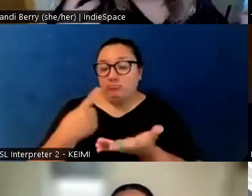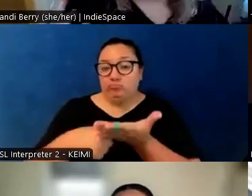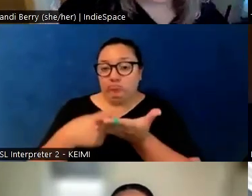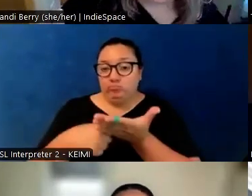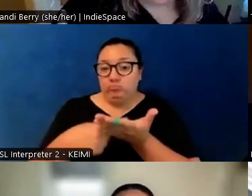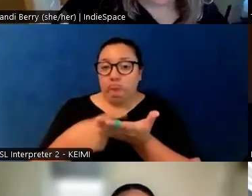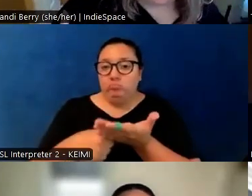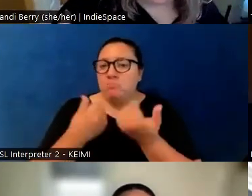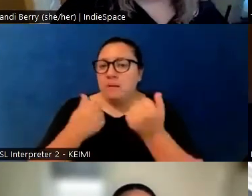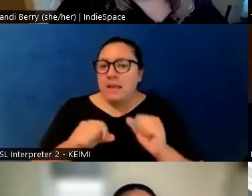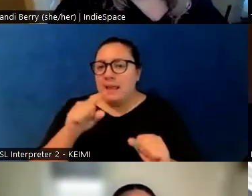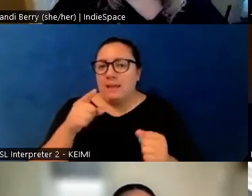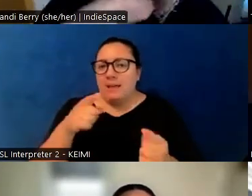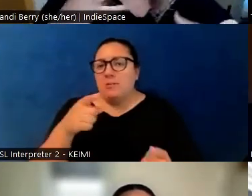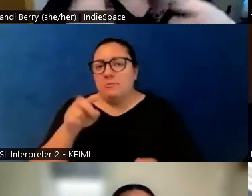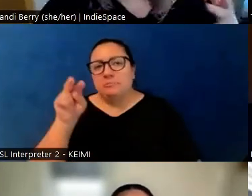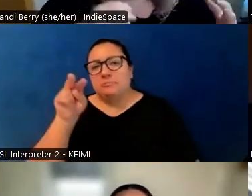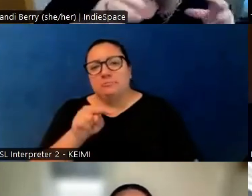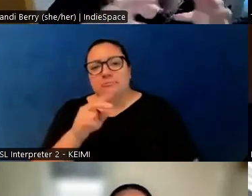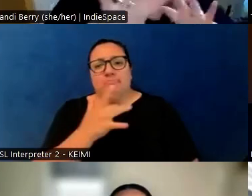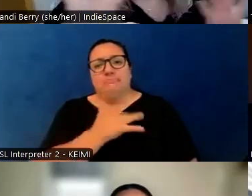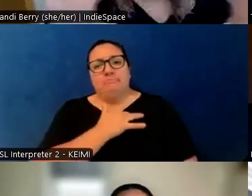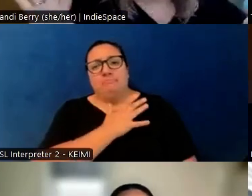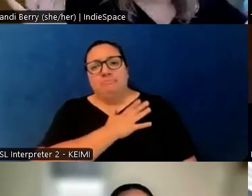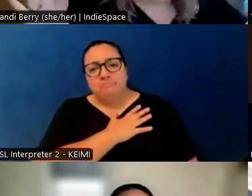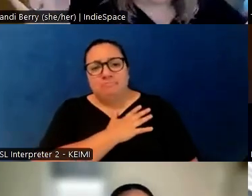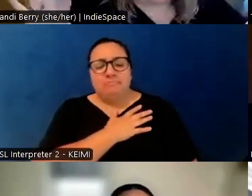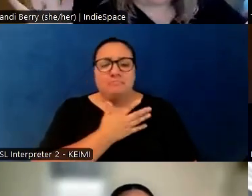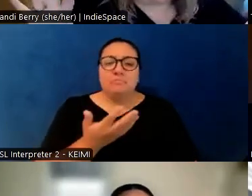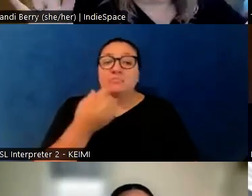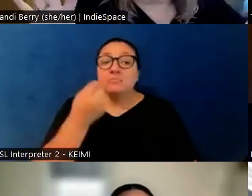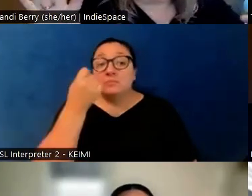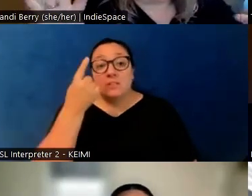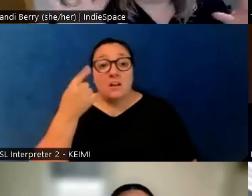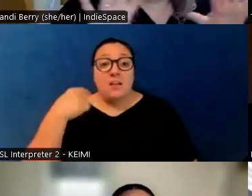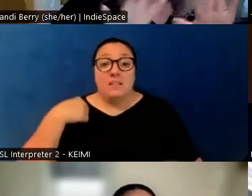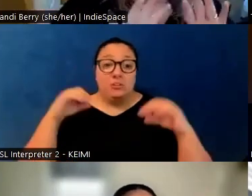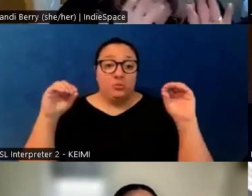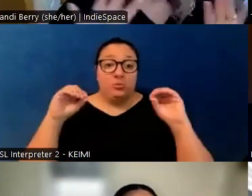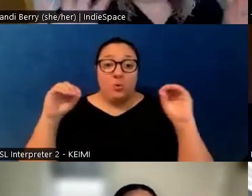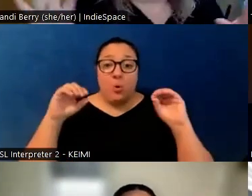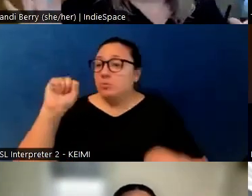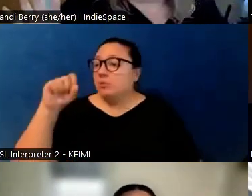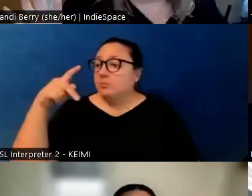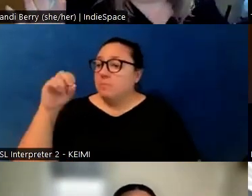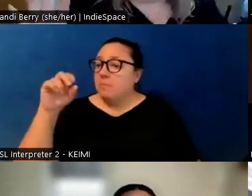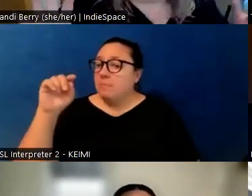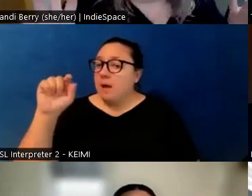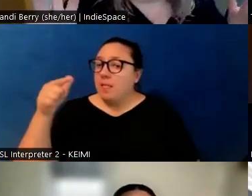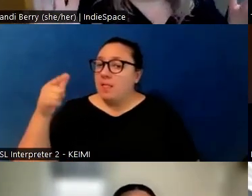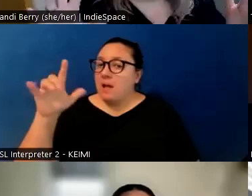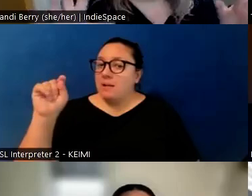that resonated with you. Here's where we're not on spotlight anymore. We're in gallery